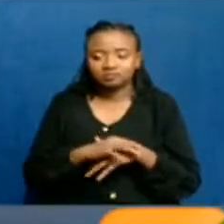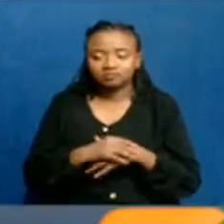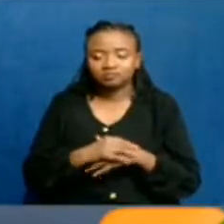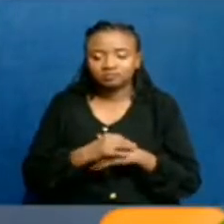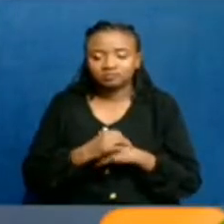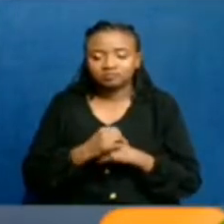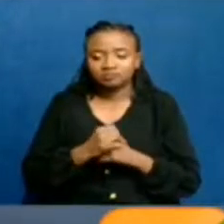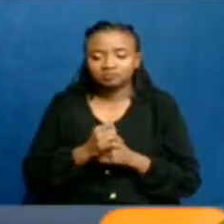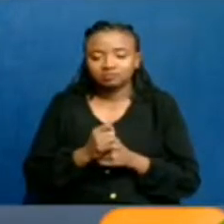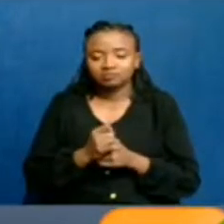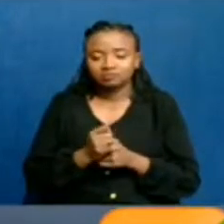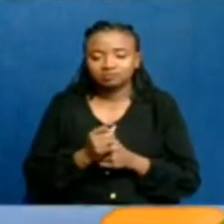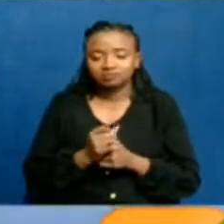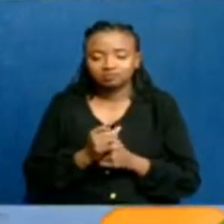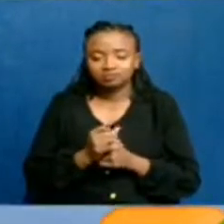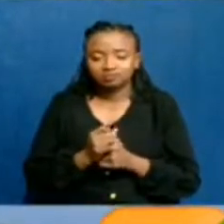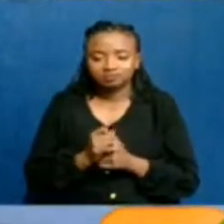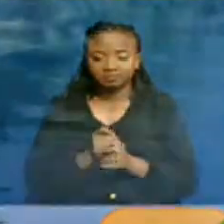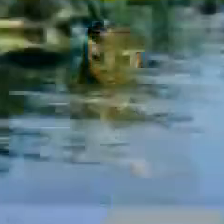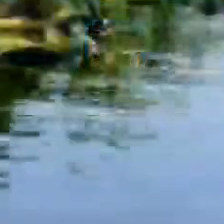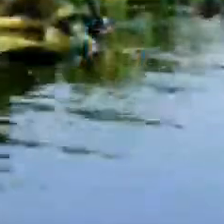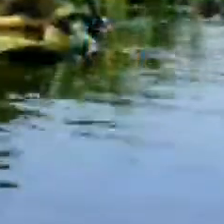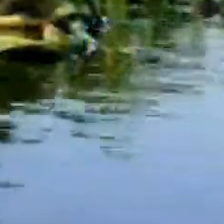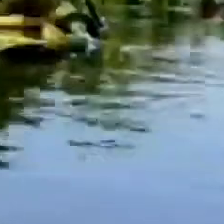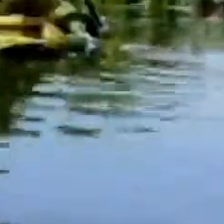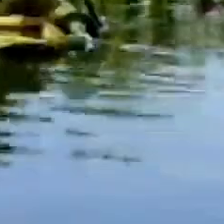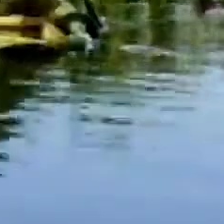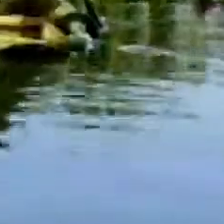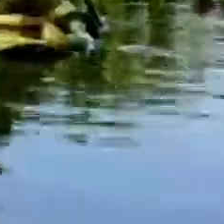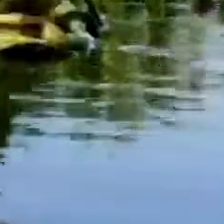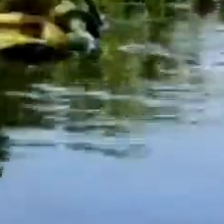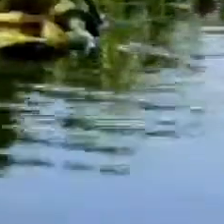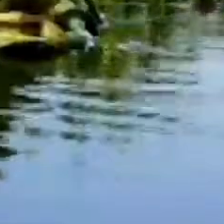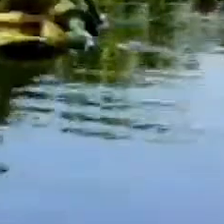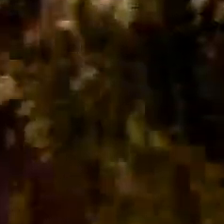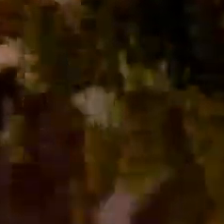Laura Otieno, Citizen TV.